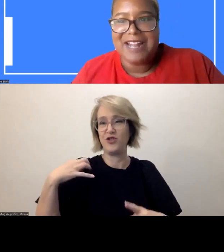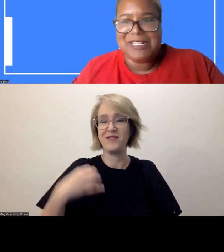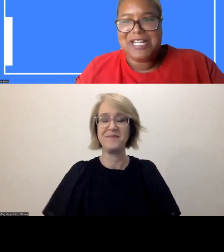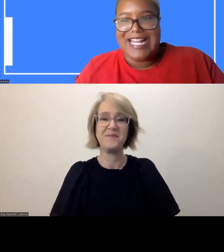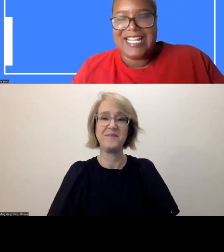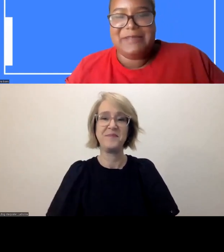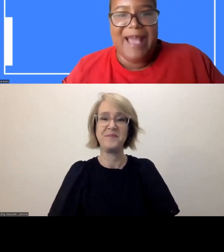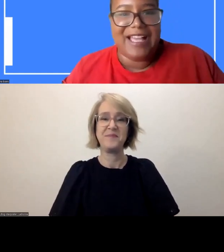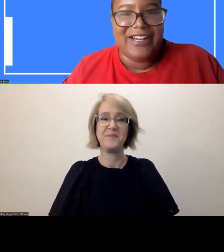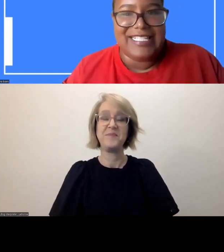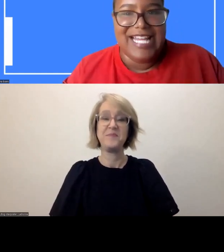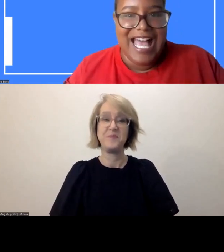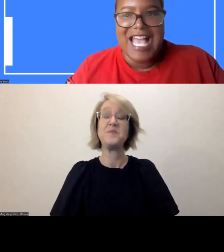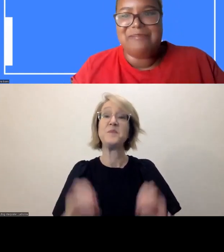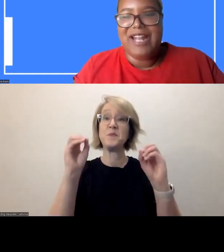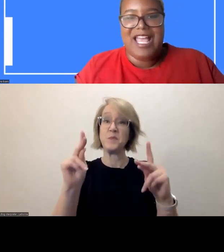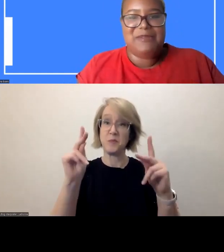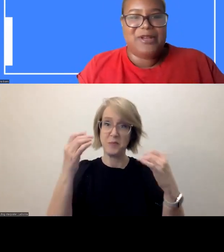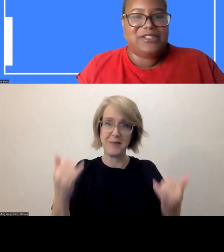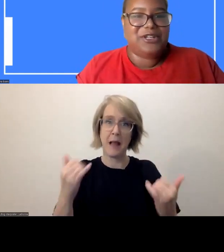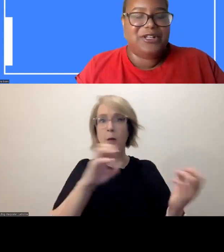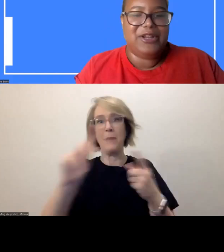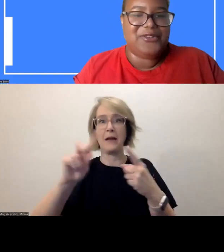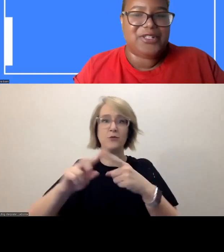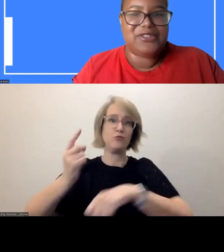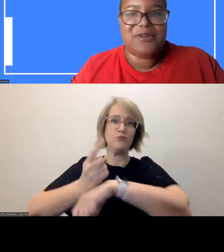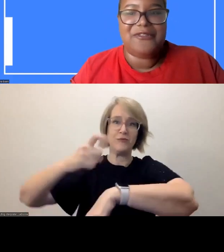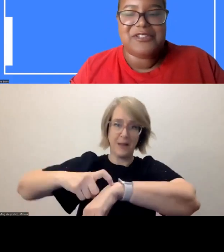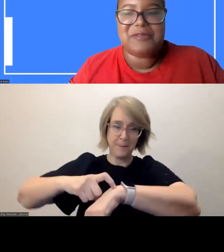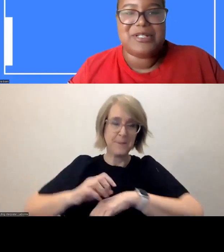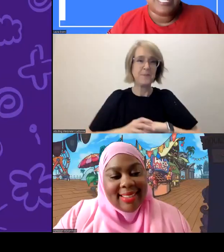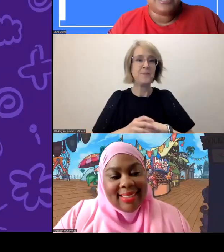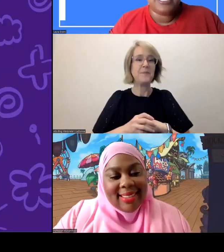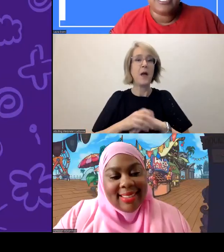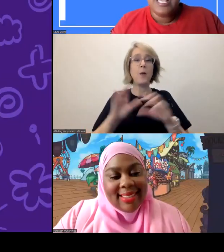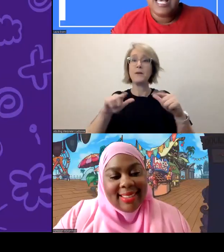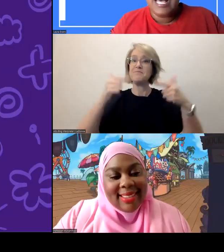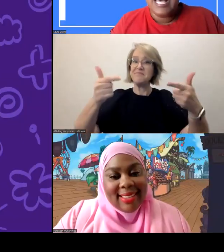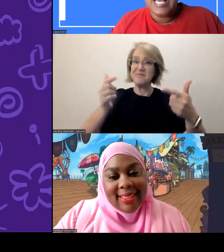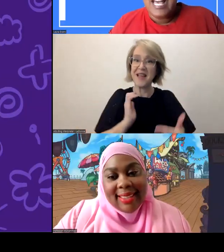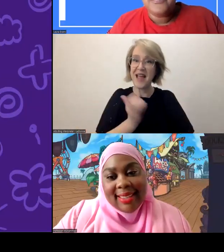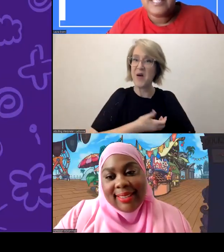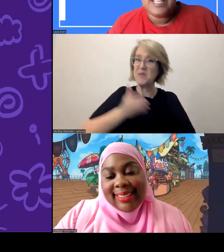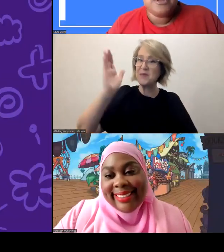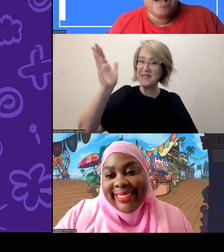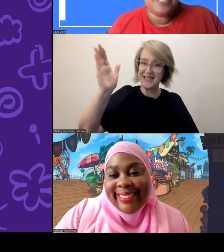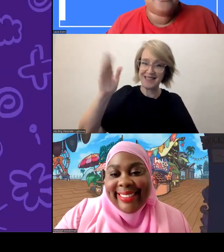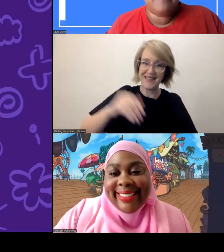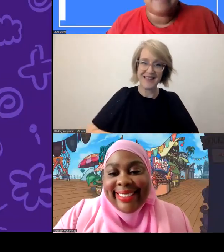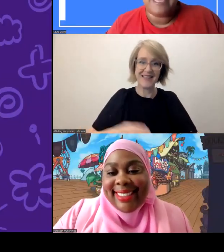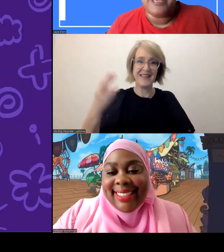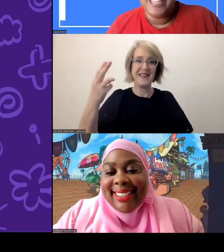So with that, I'm going to try to get us back on time, but I am going to turn it over to our featured presenter,